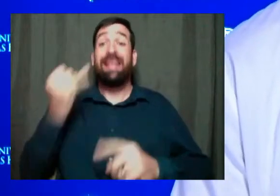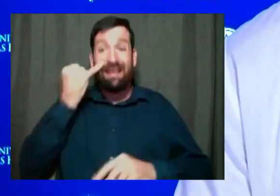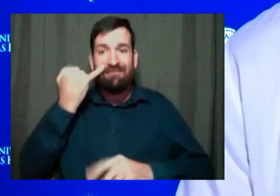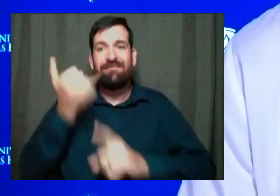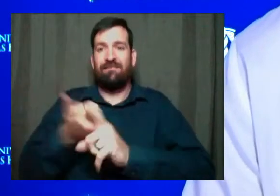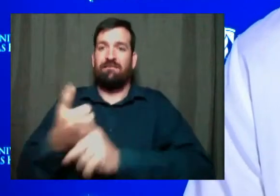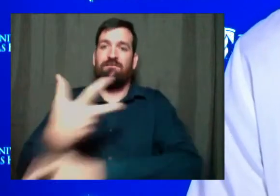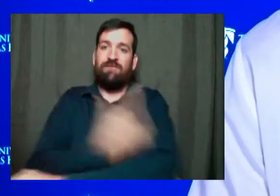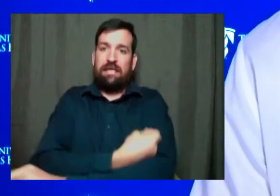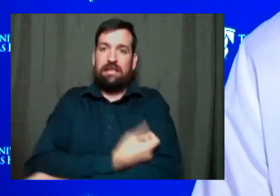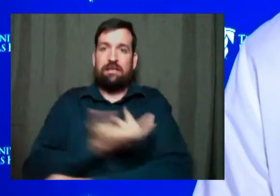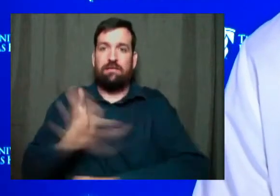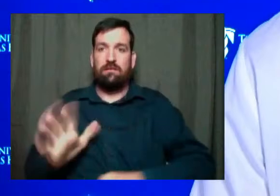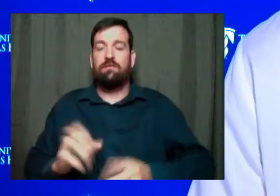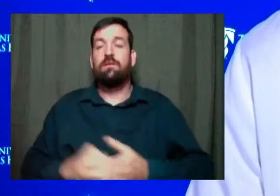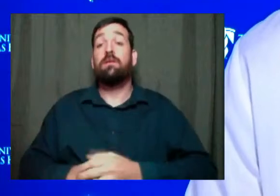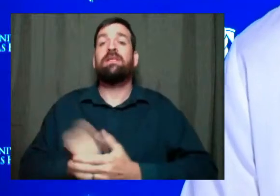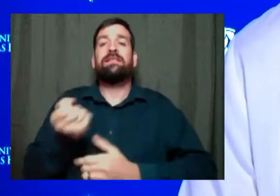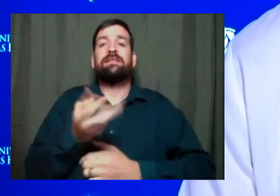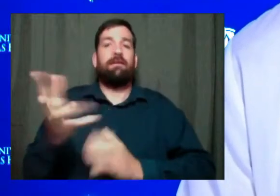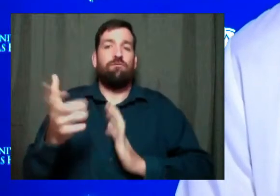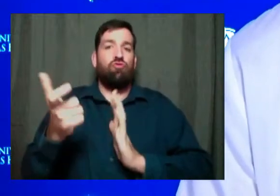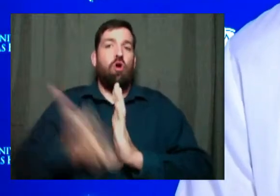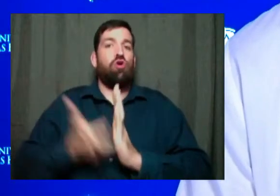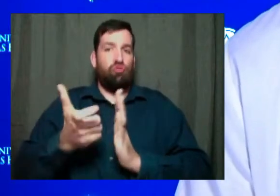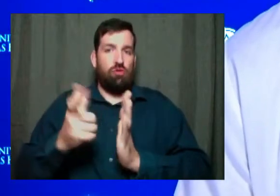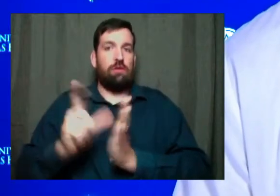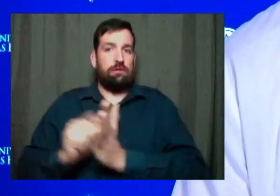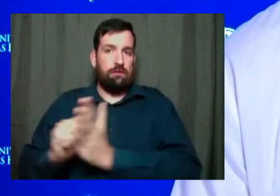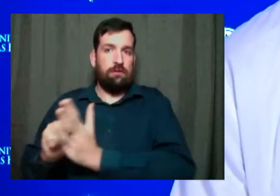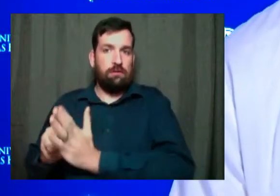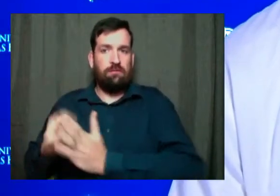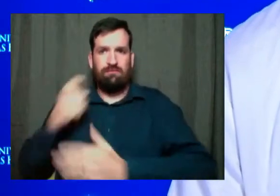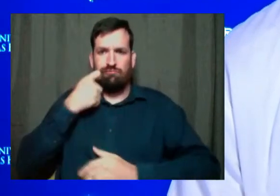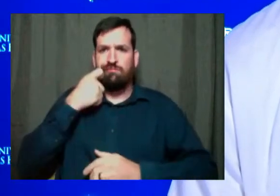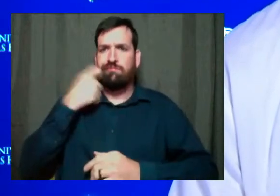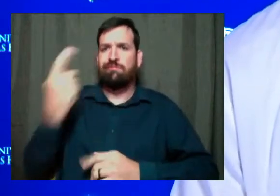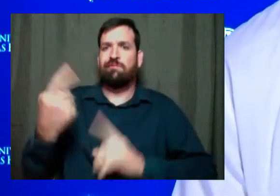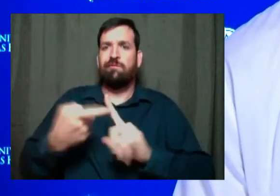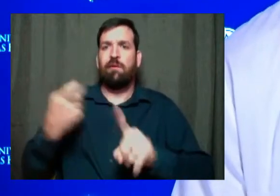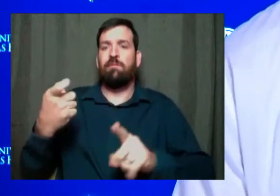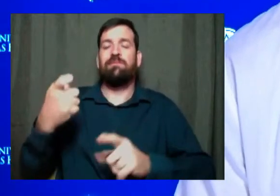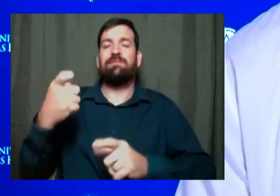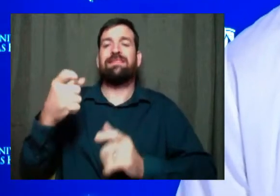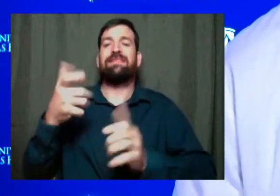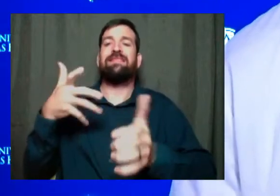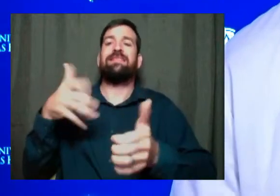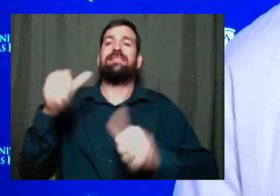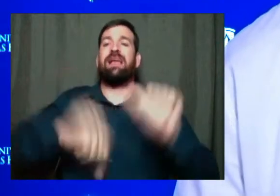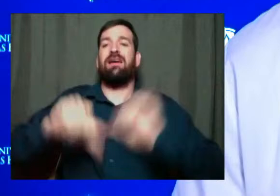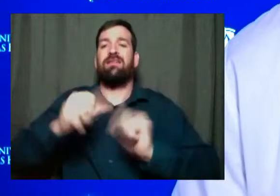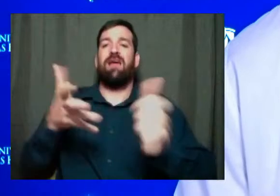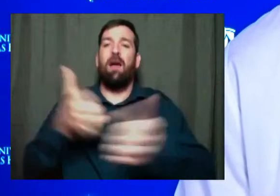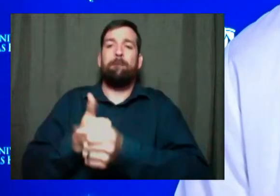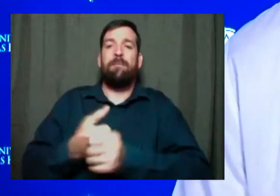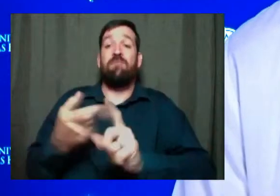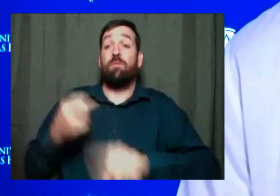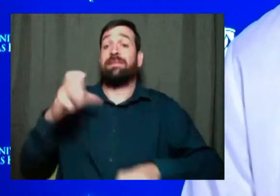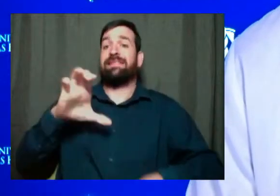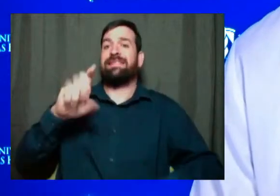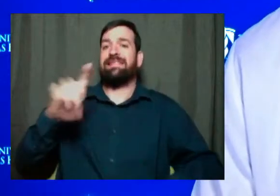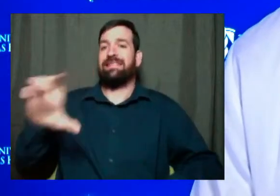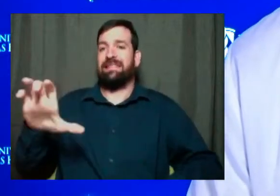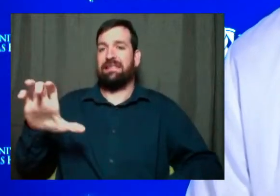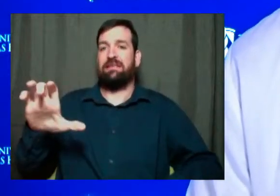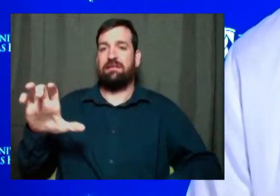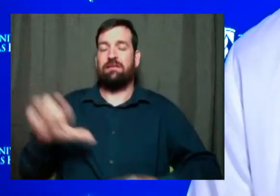have been several articles about that, but especially a recent one in the Science Update from CDC about COVID-19 as well. But